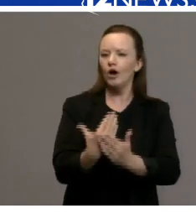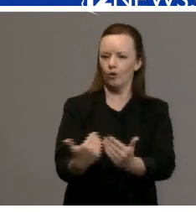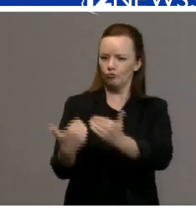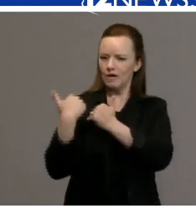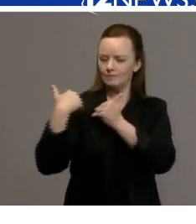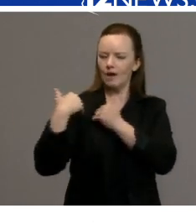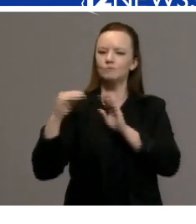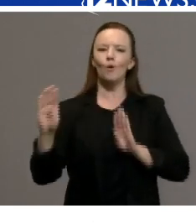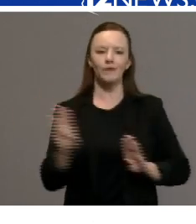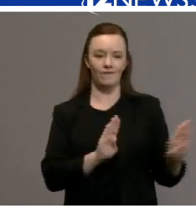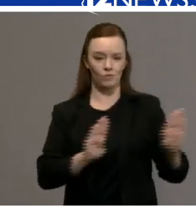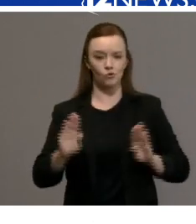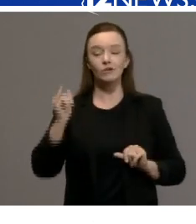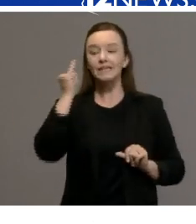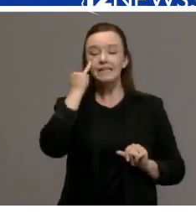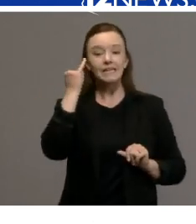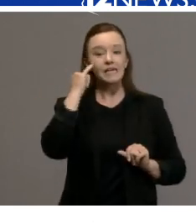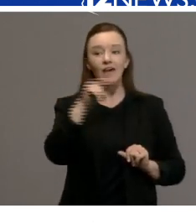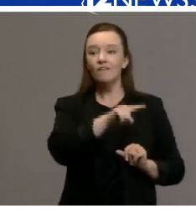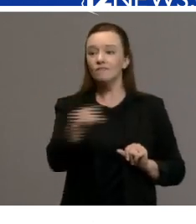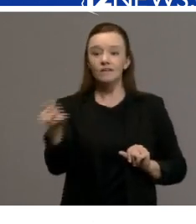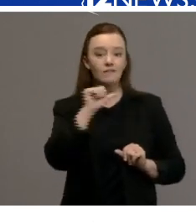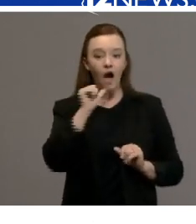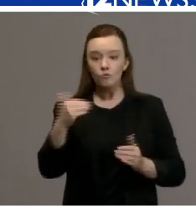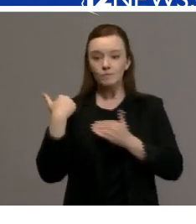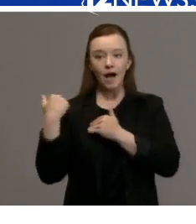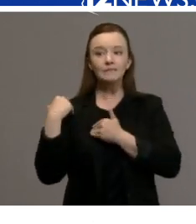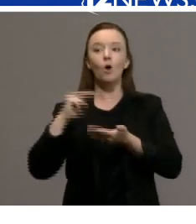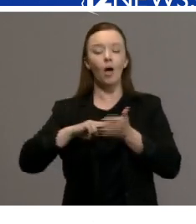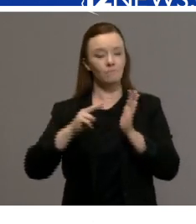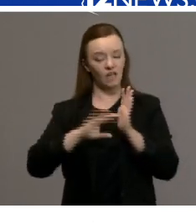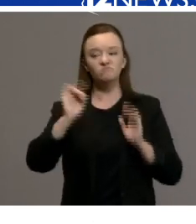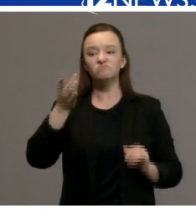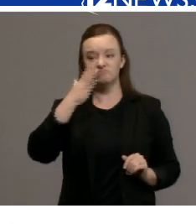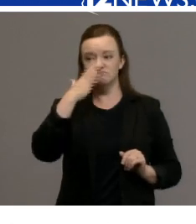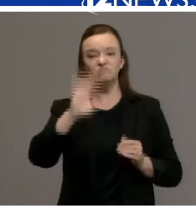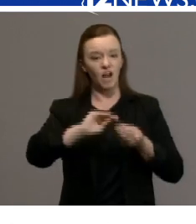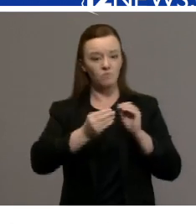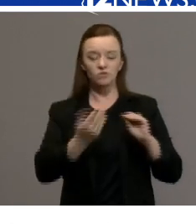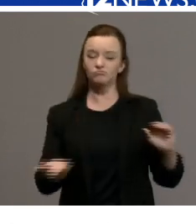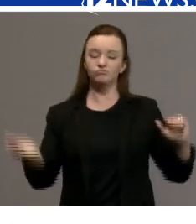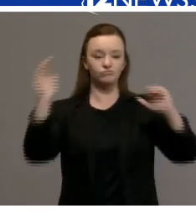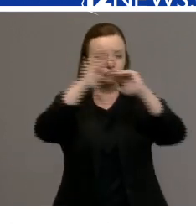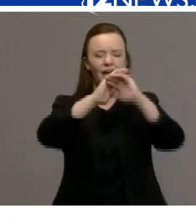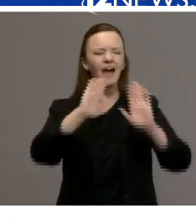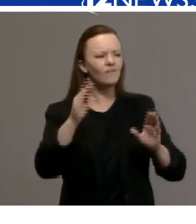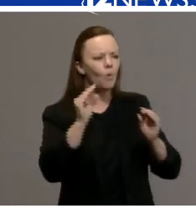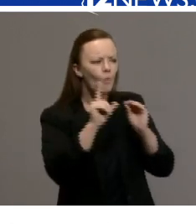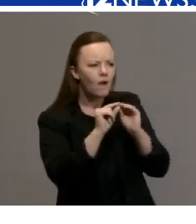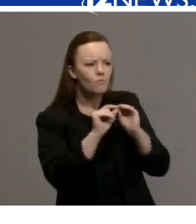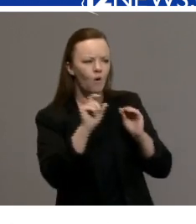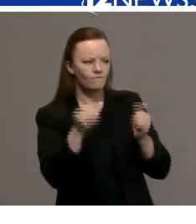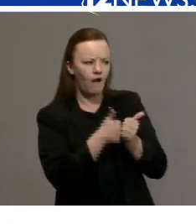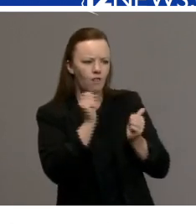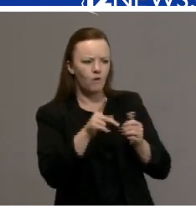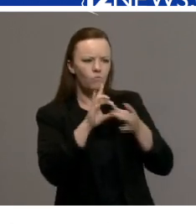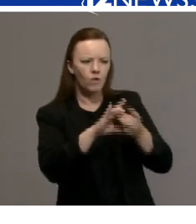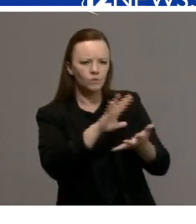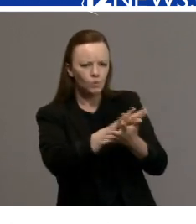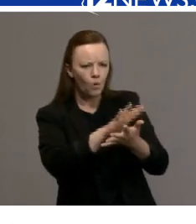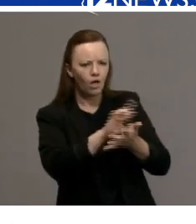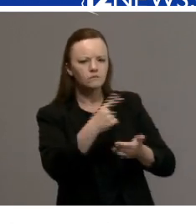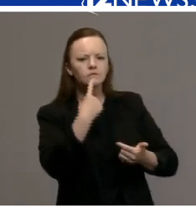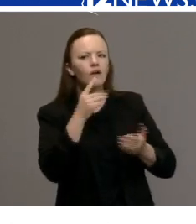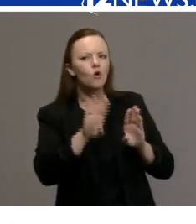being responsible. I've got one more follow-up question for schools, though. It's just, with them reopening, what does that mean for schools